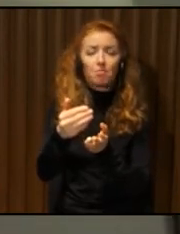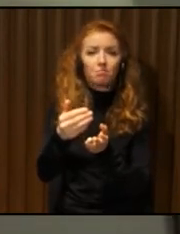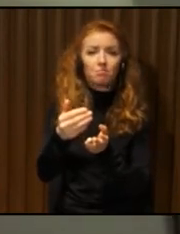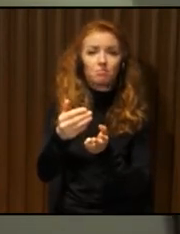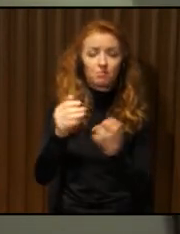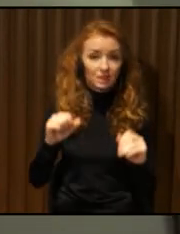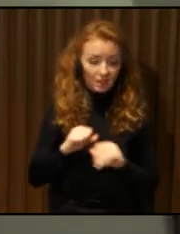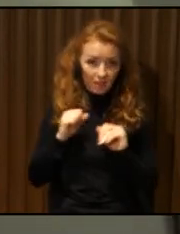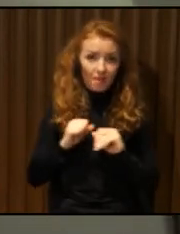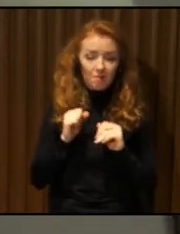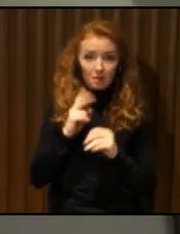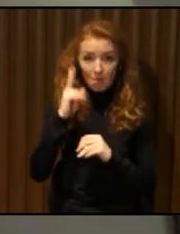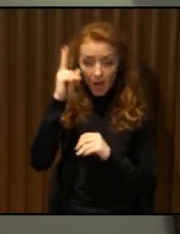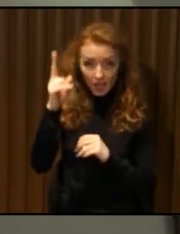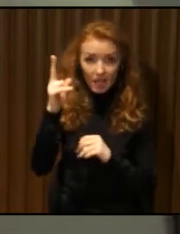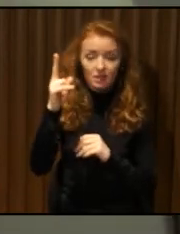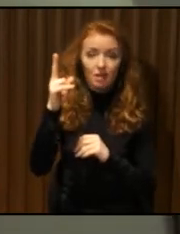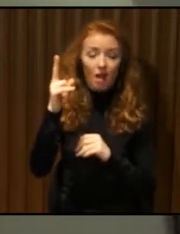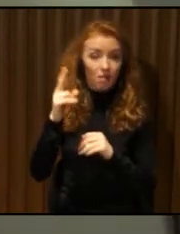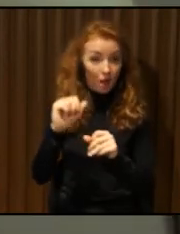client. Yes.